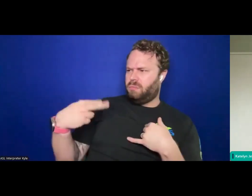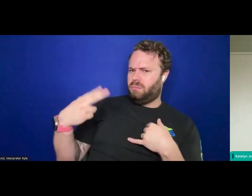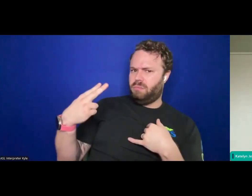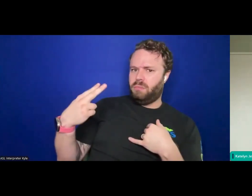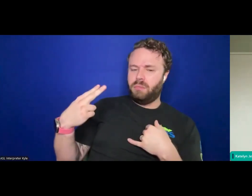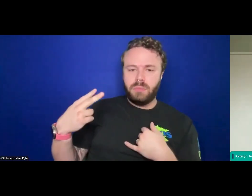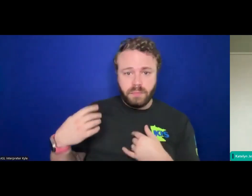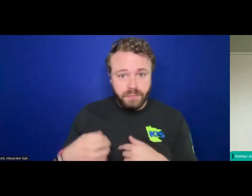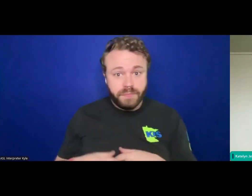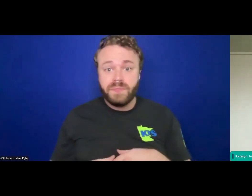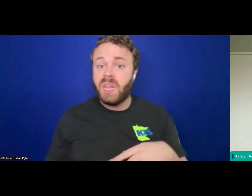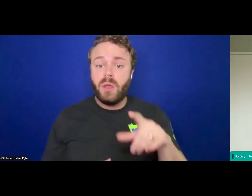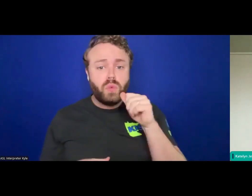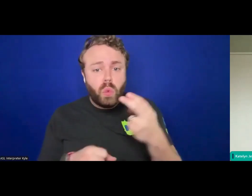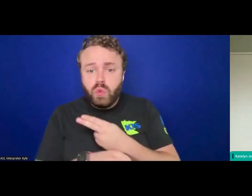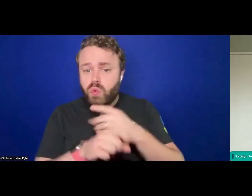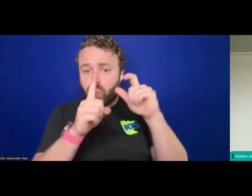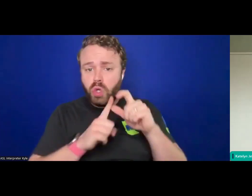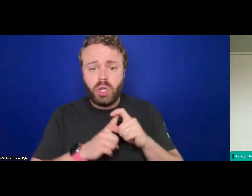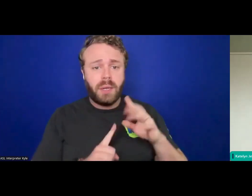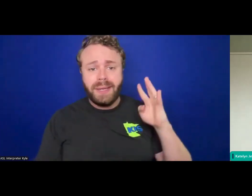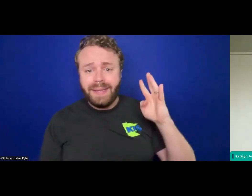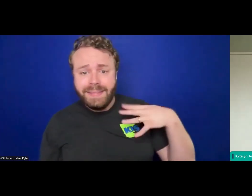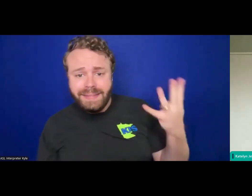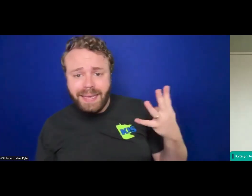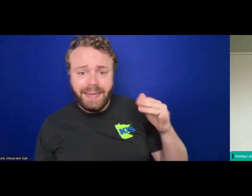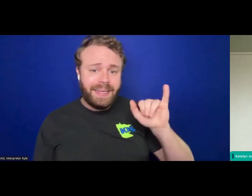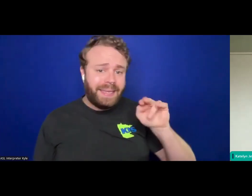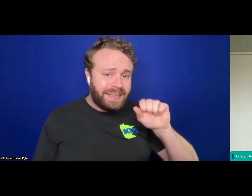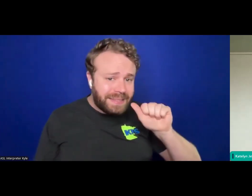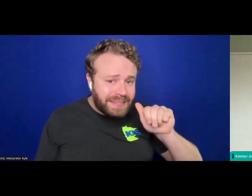words like absurd or insane because